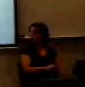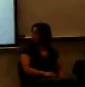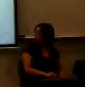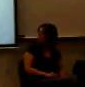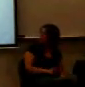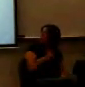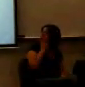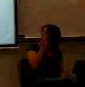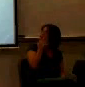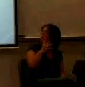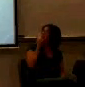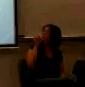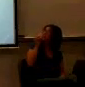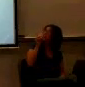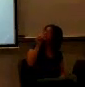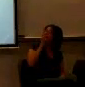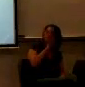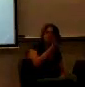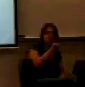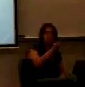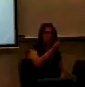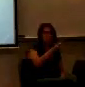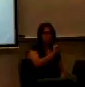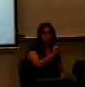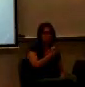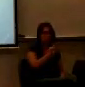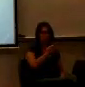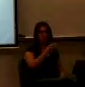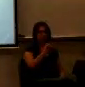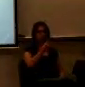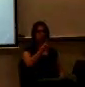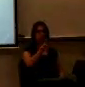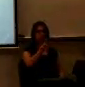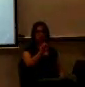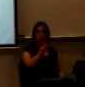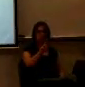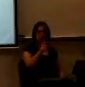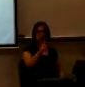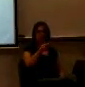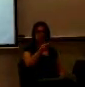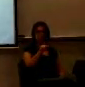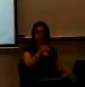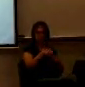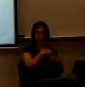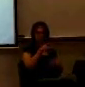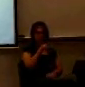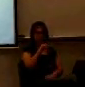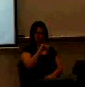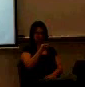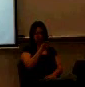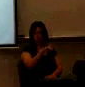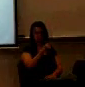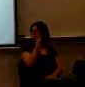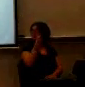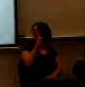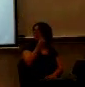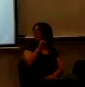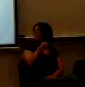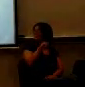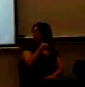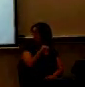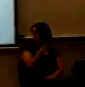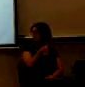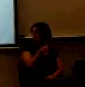And we saw these, Ficus and Euglena and the Kimball pond. Here are some kind of flagellates